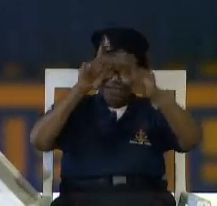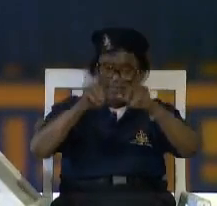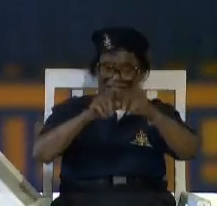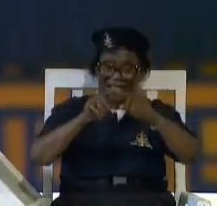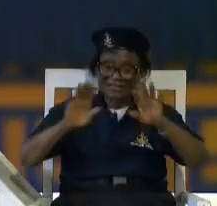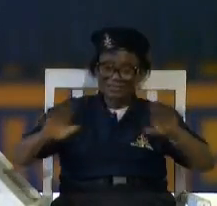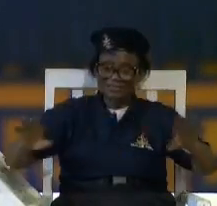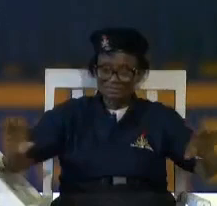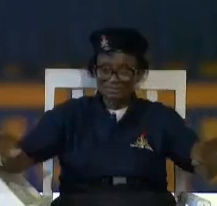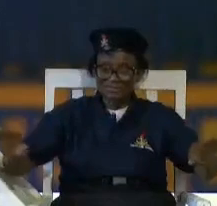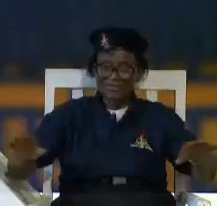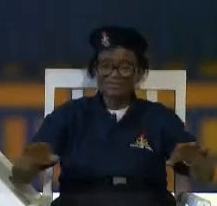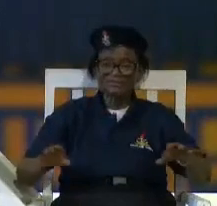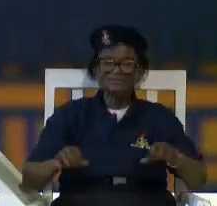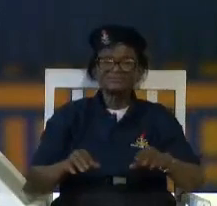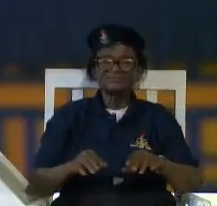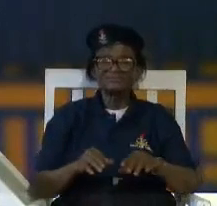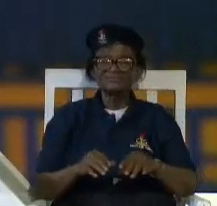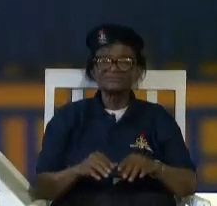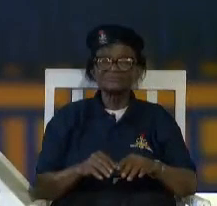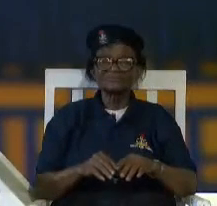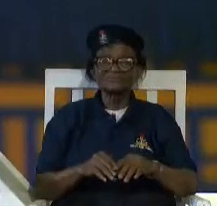like children.